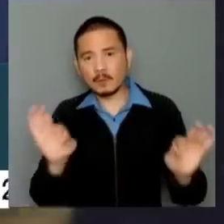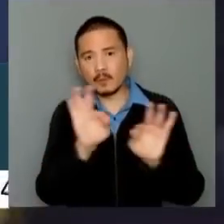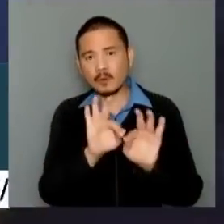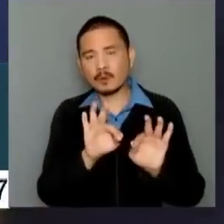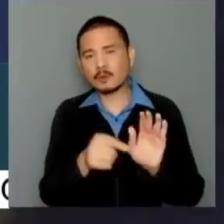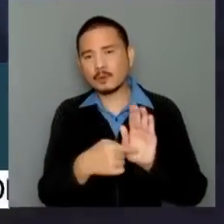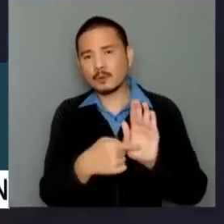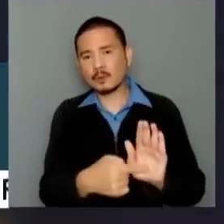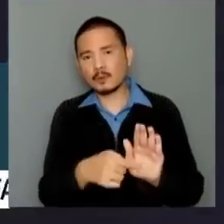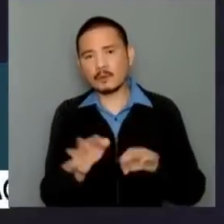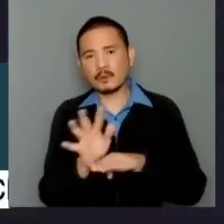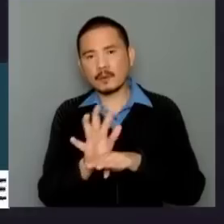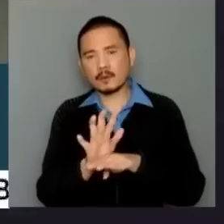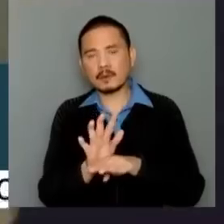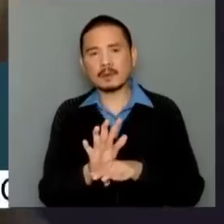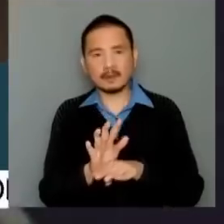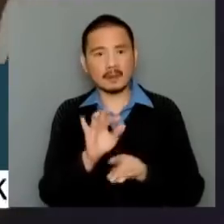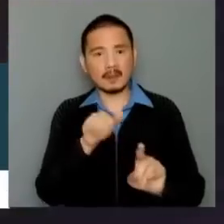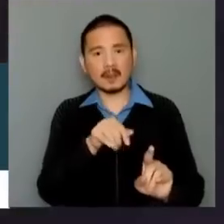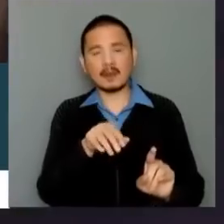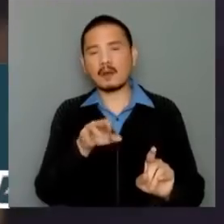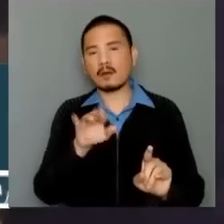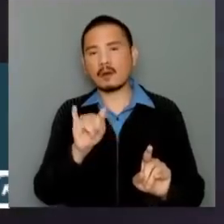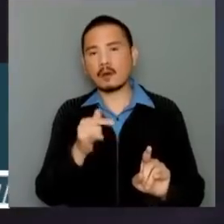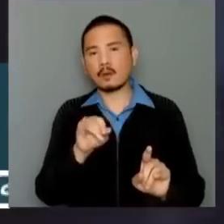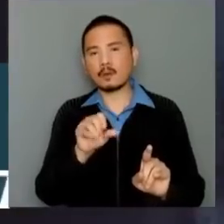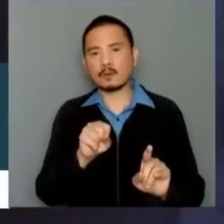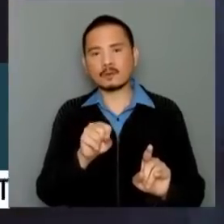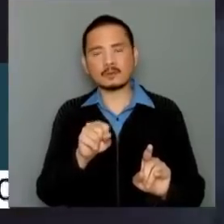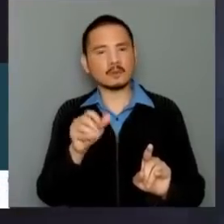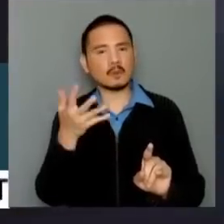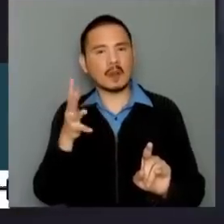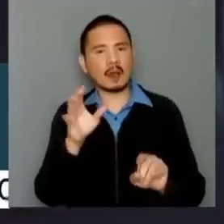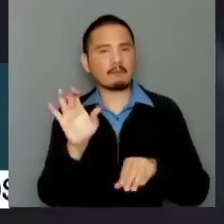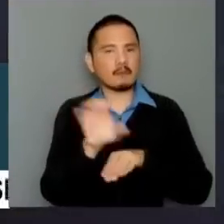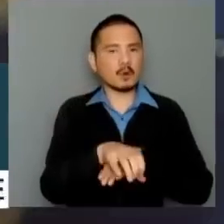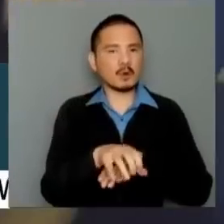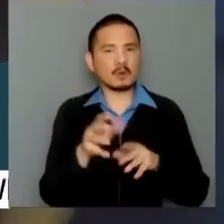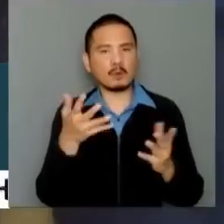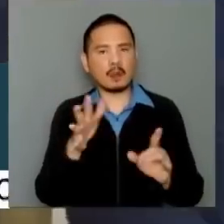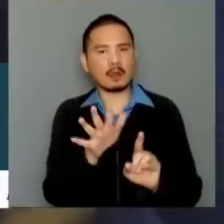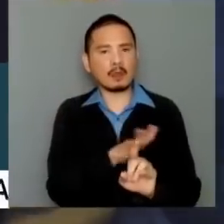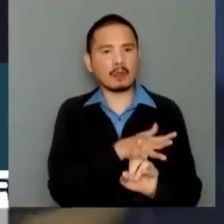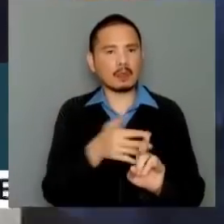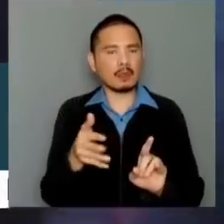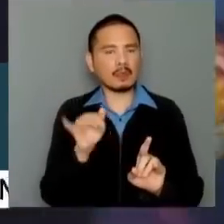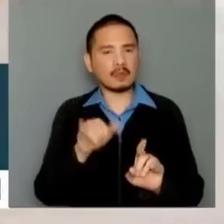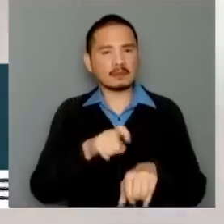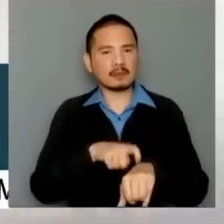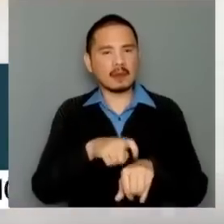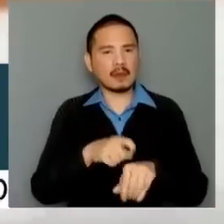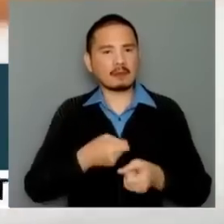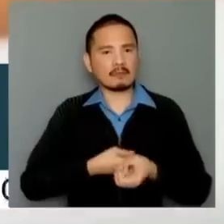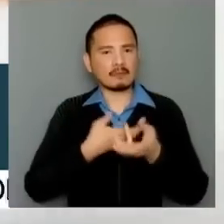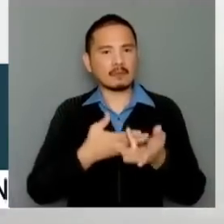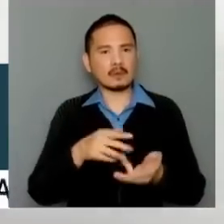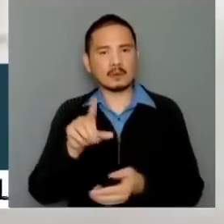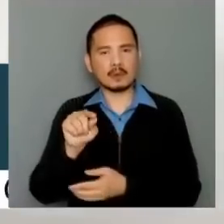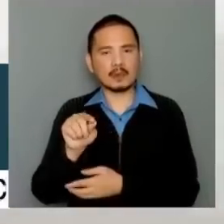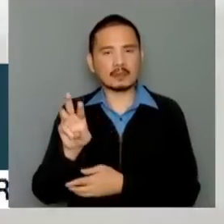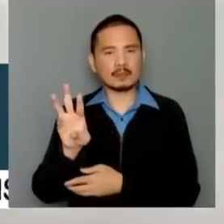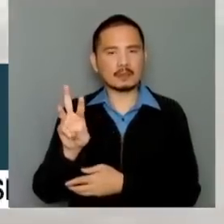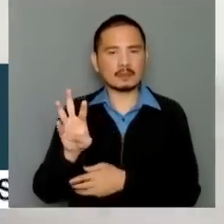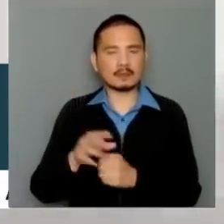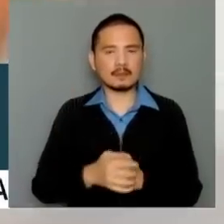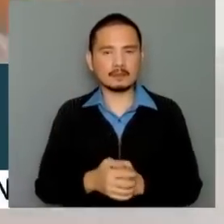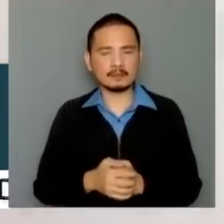to show that Ragos was not coerced when he made his affidavit in September 2016. For the defense panel, Attorney Tacardon is confident